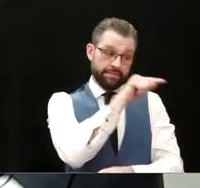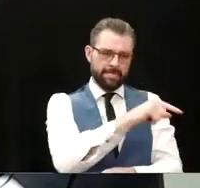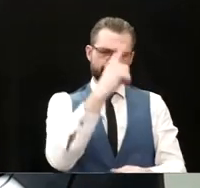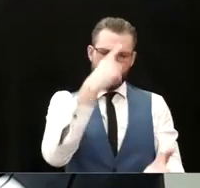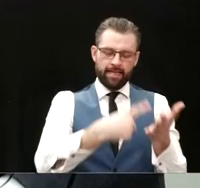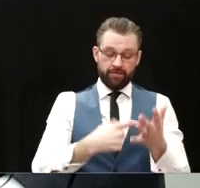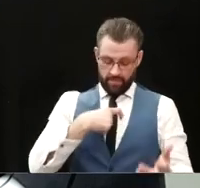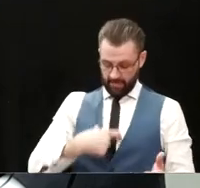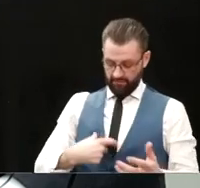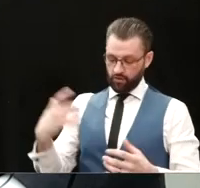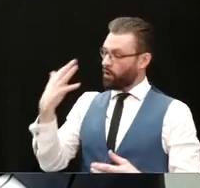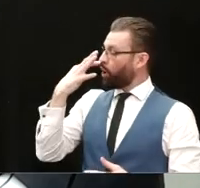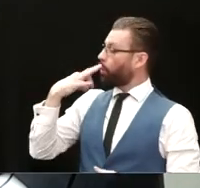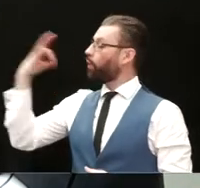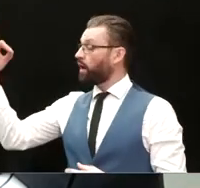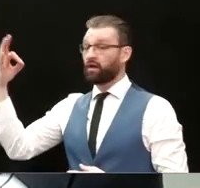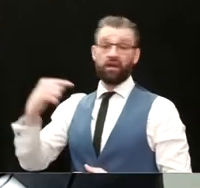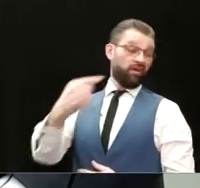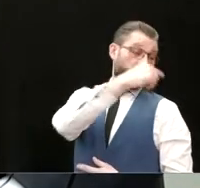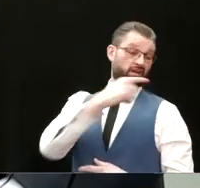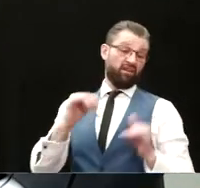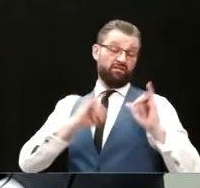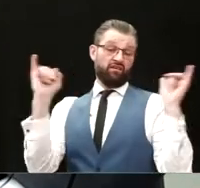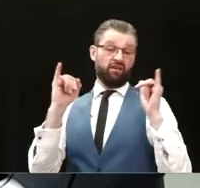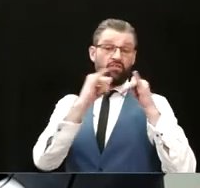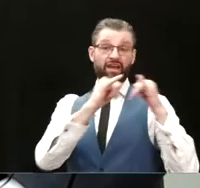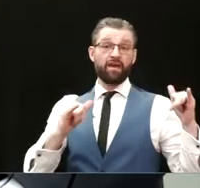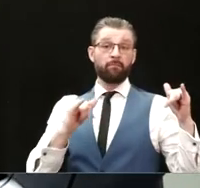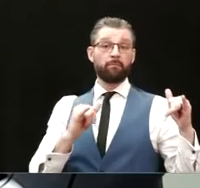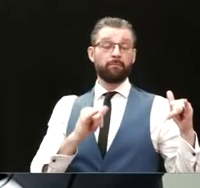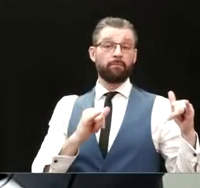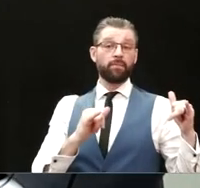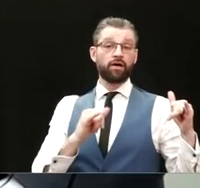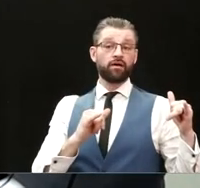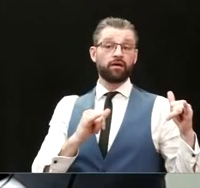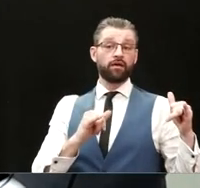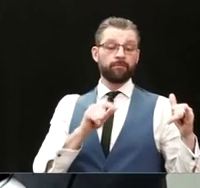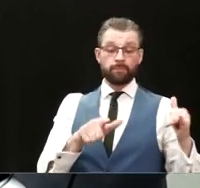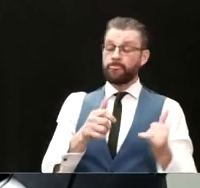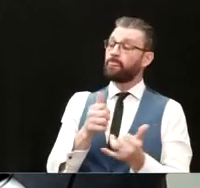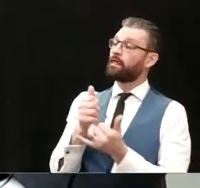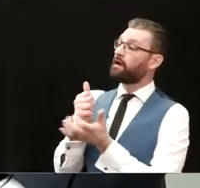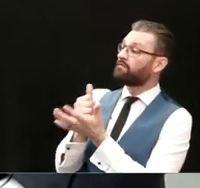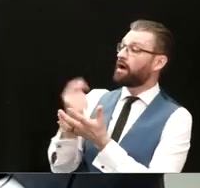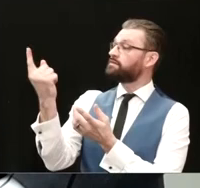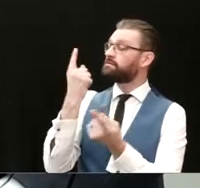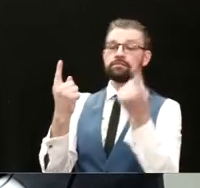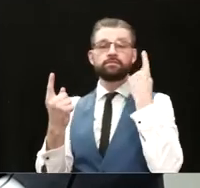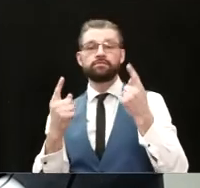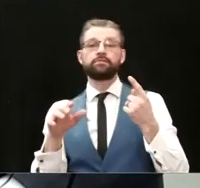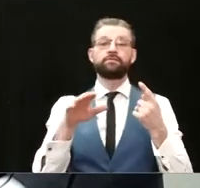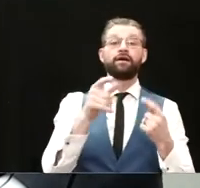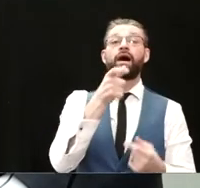individual, even in the nightmare of the camps. He advised the people he spoke to as he walked through the camp,